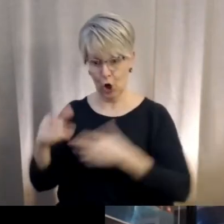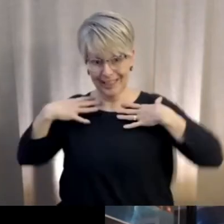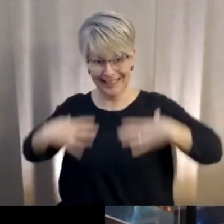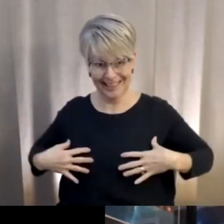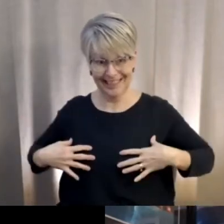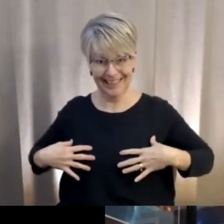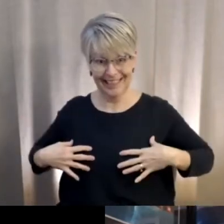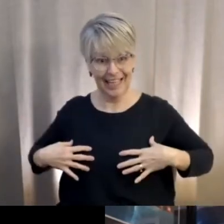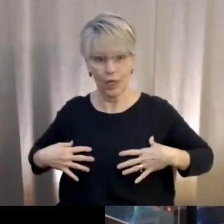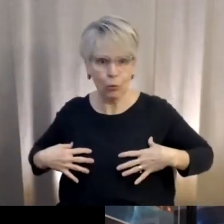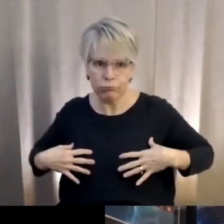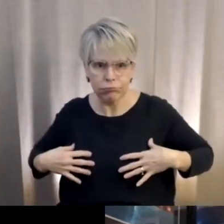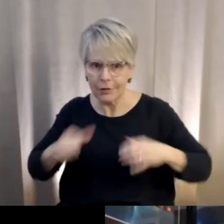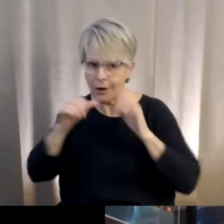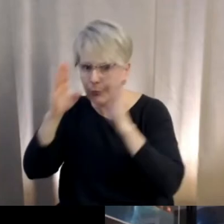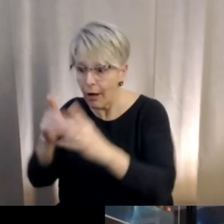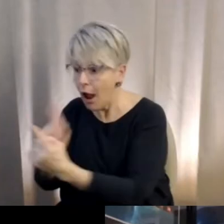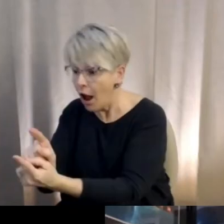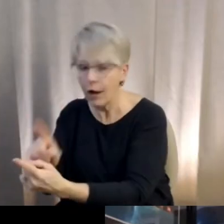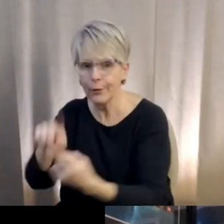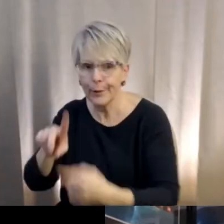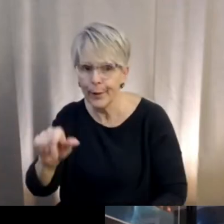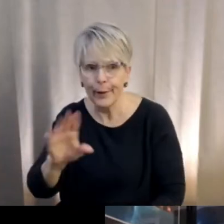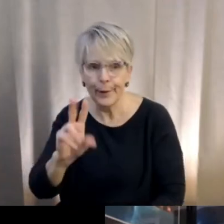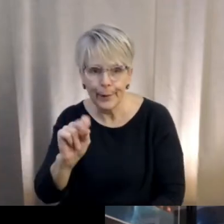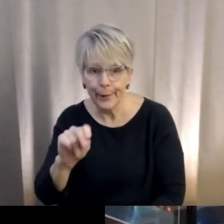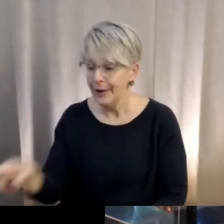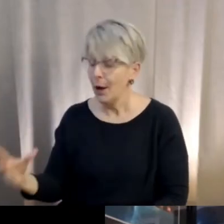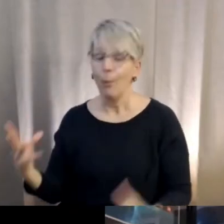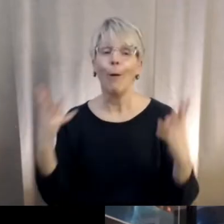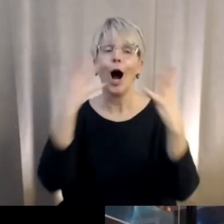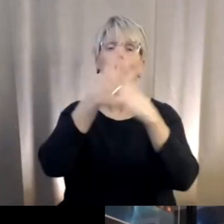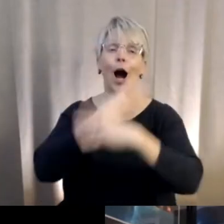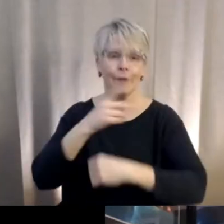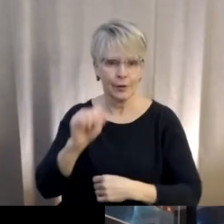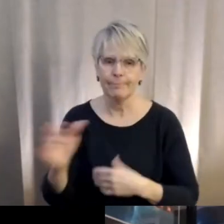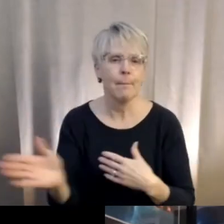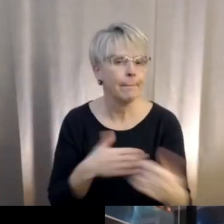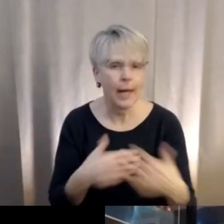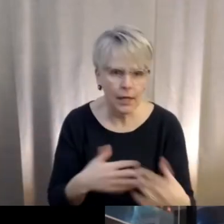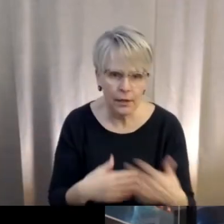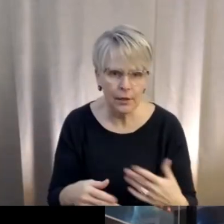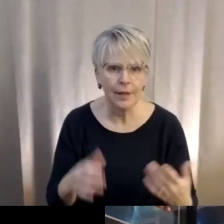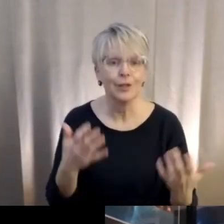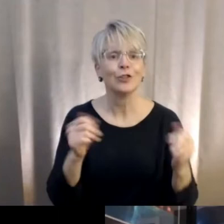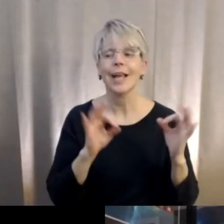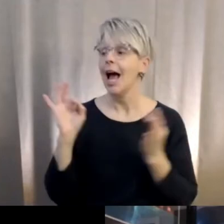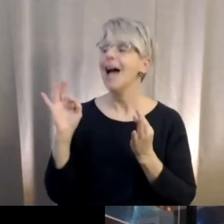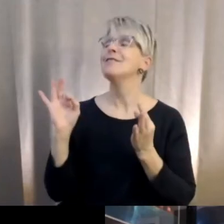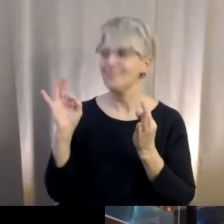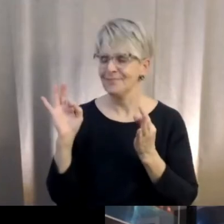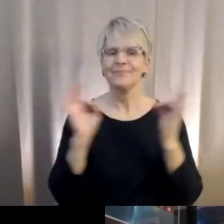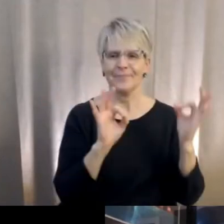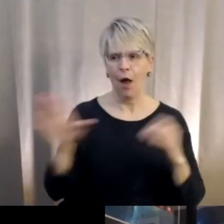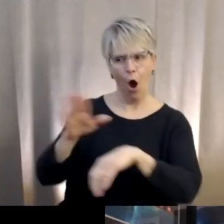that dog doesn't exist. Like, even as beautiful as it is, I mean, that's why I try to emphasize smile and nod.